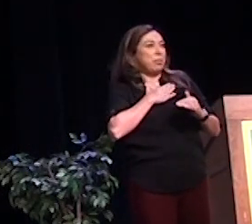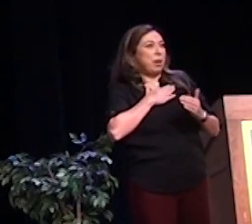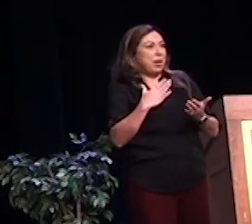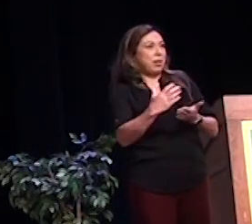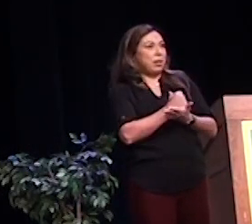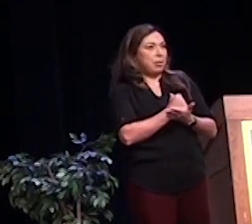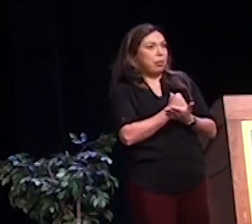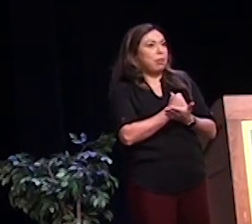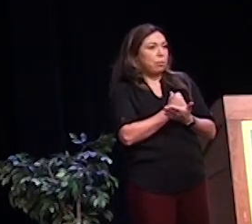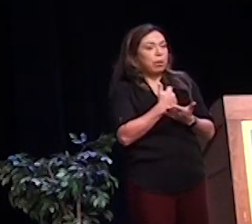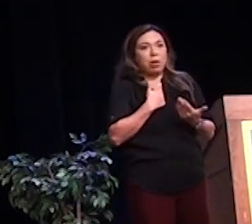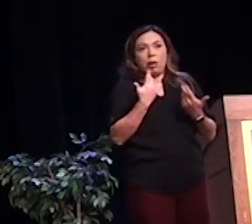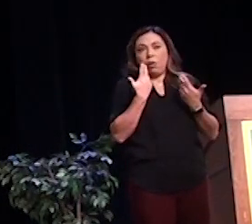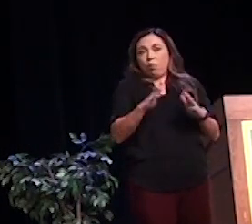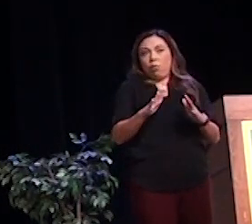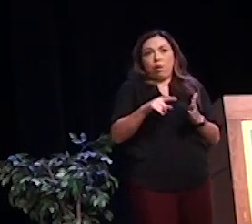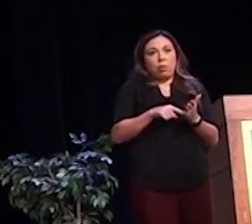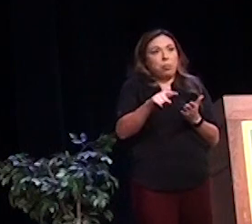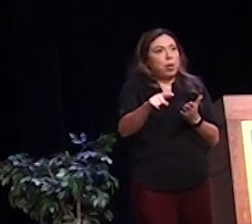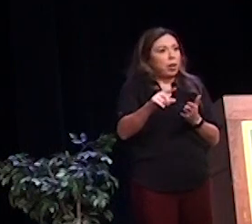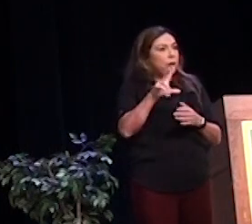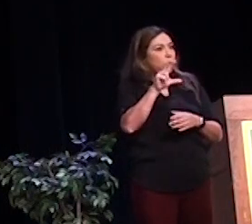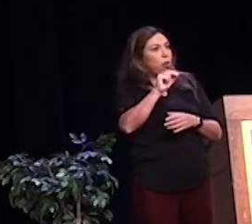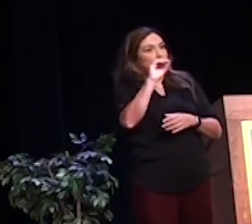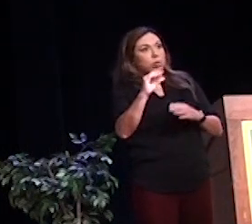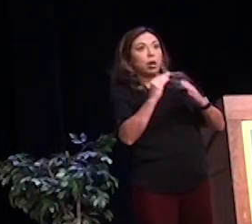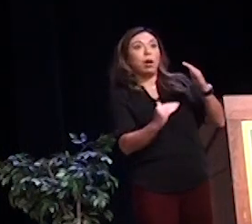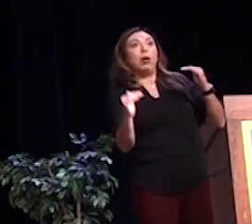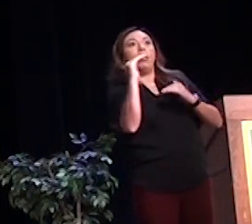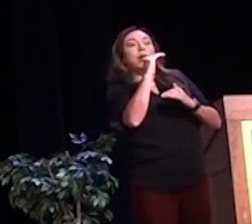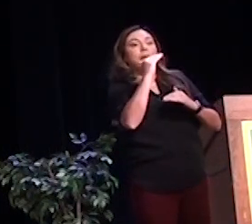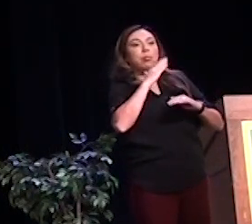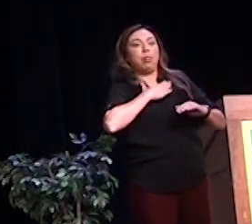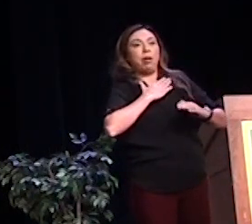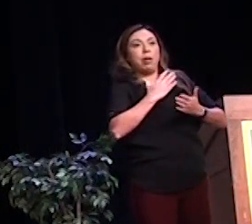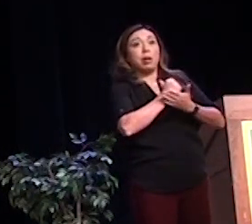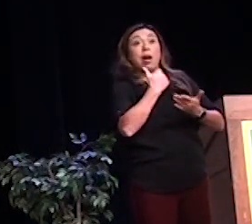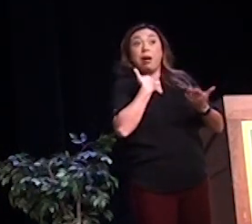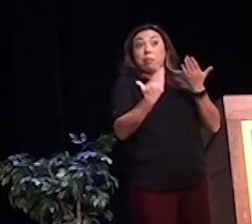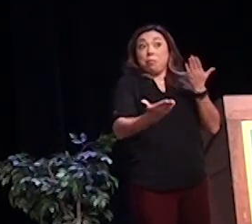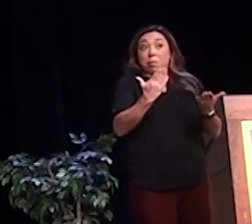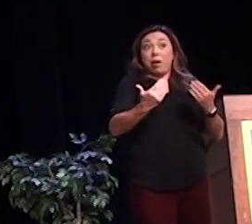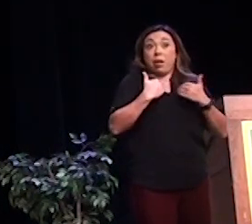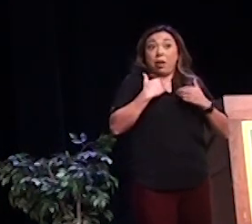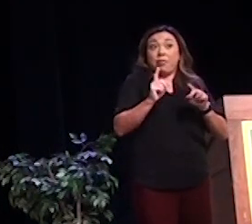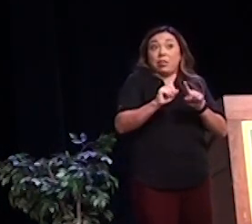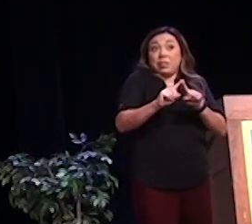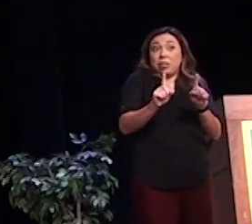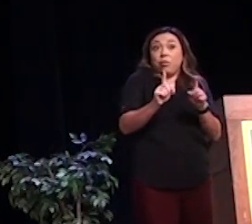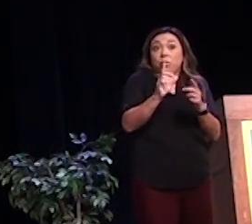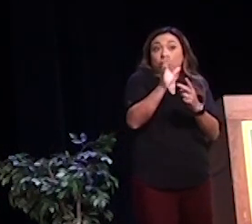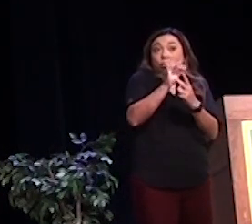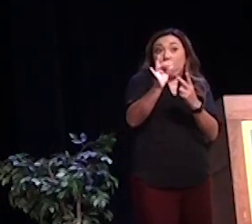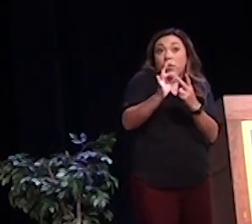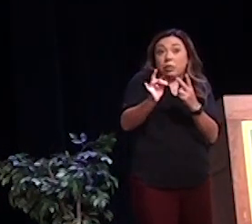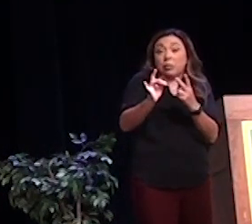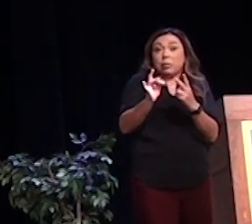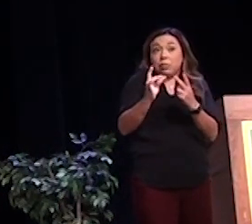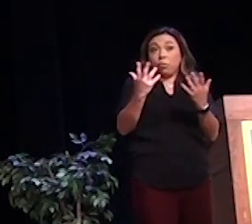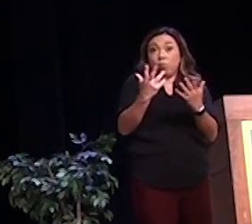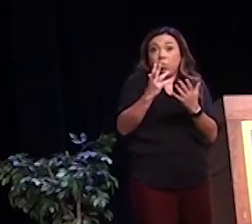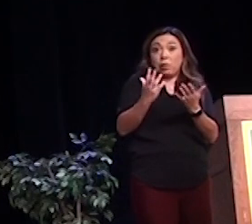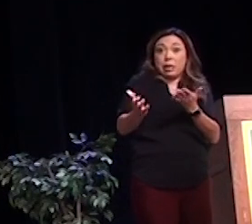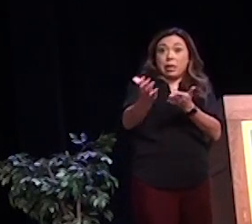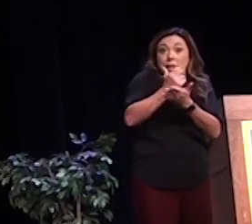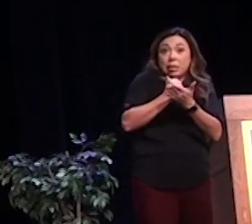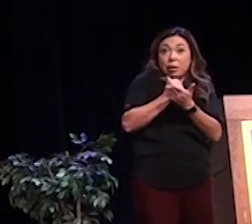pay 30% more of my income. Now, I may have different choices based on what that income level is, and that it goes